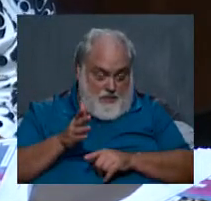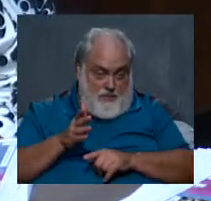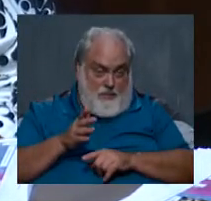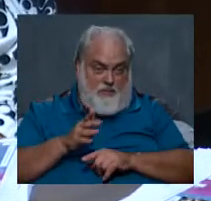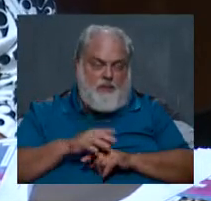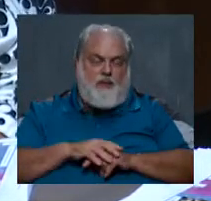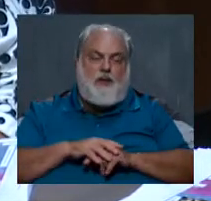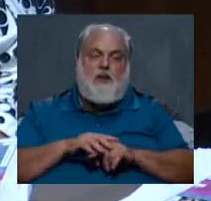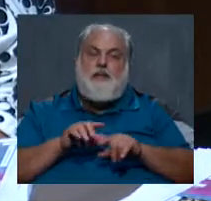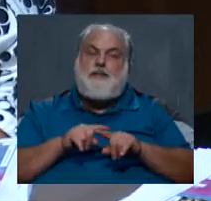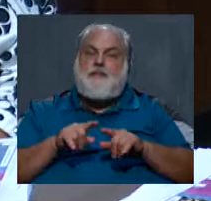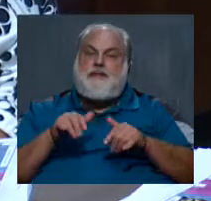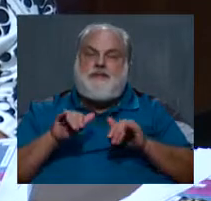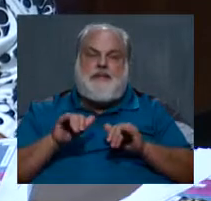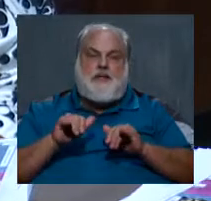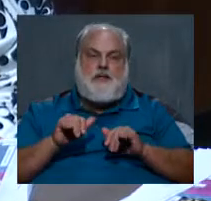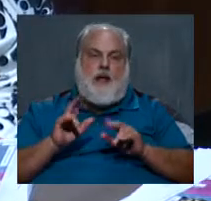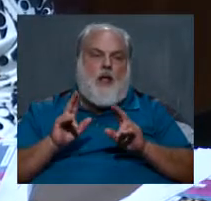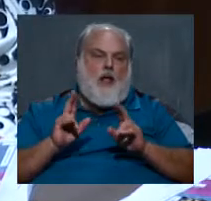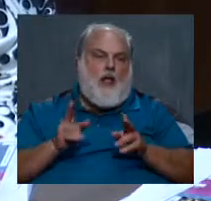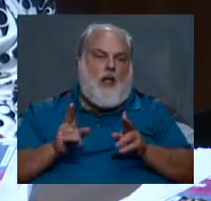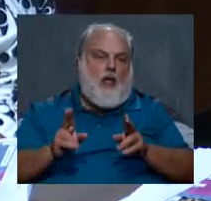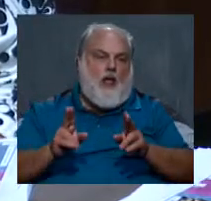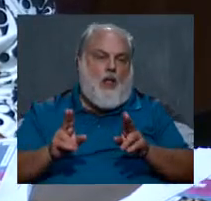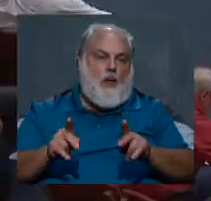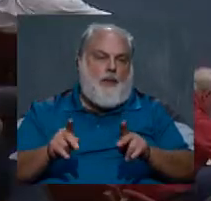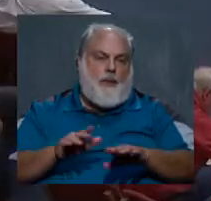But this don't hurry it along.